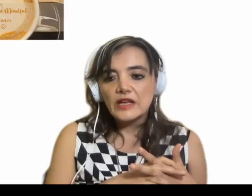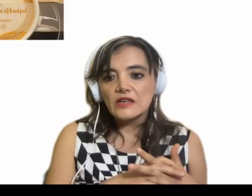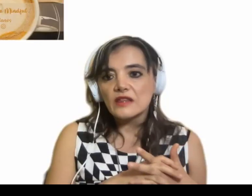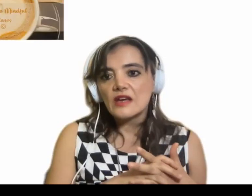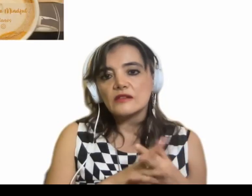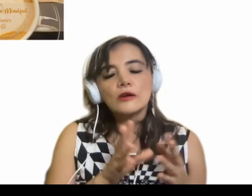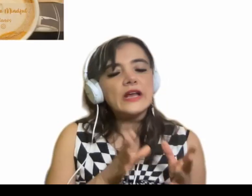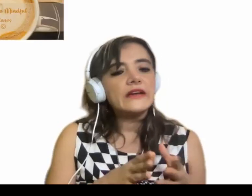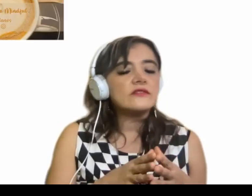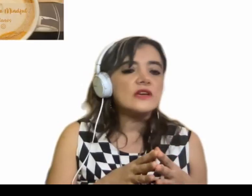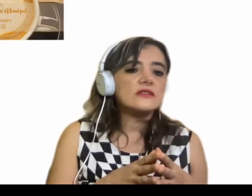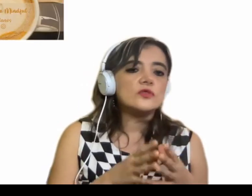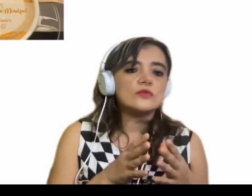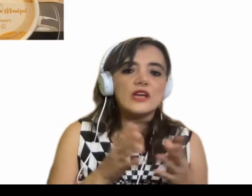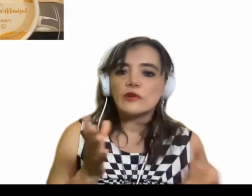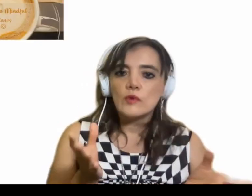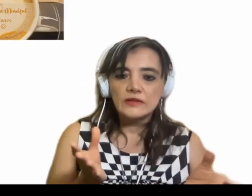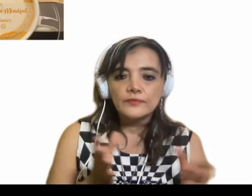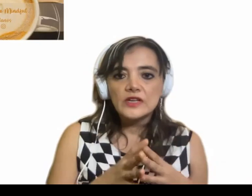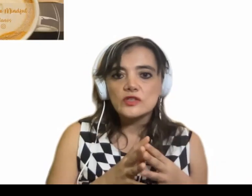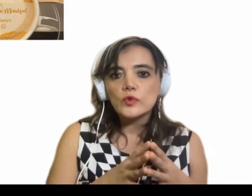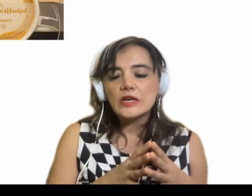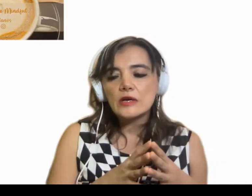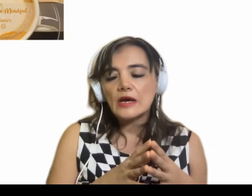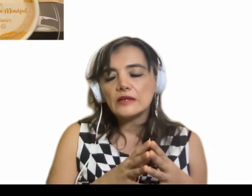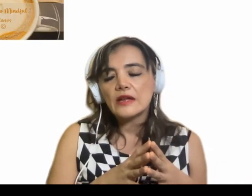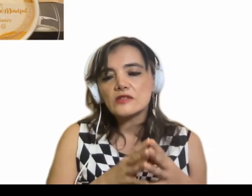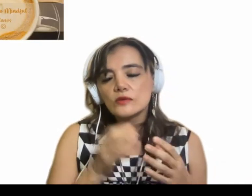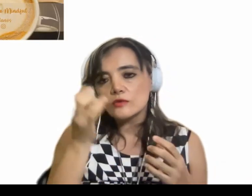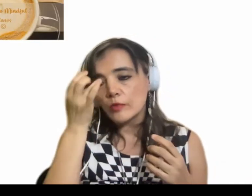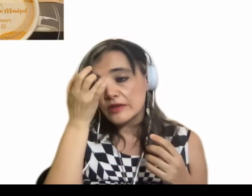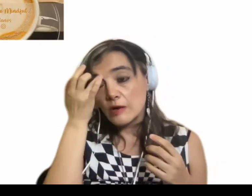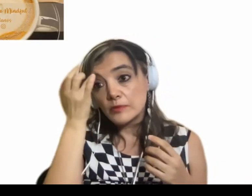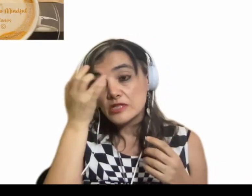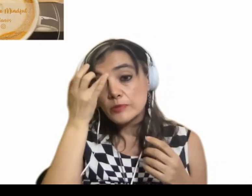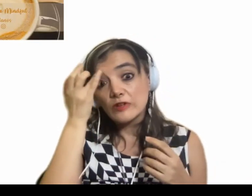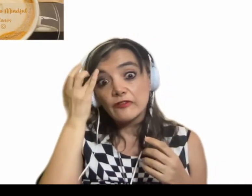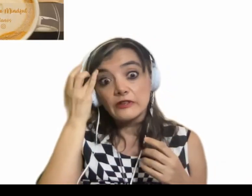said in the beginning, that not exercises suit everyone, because it has to do